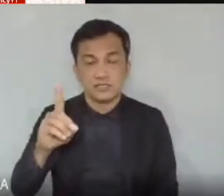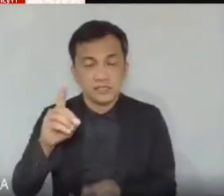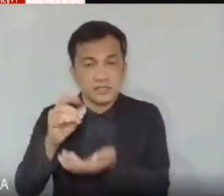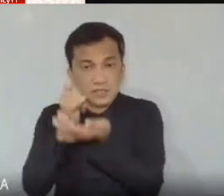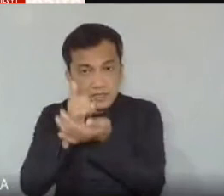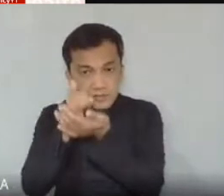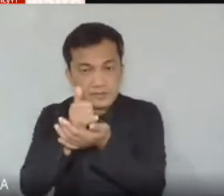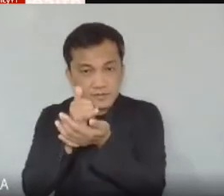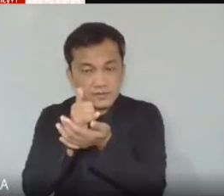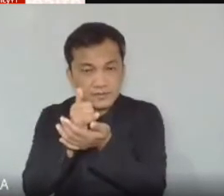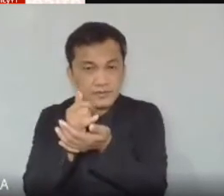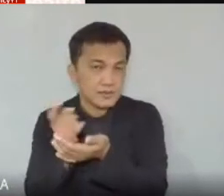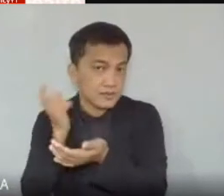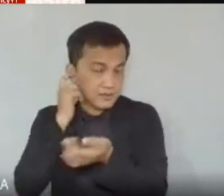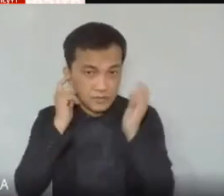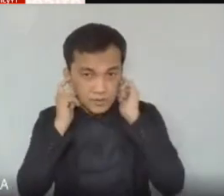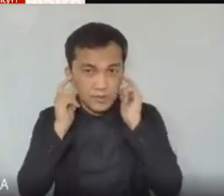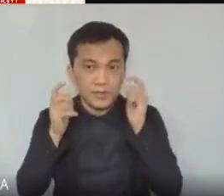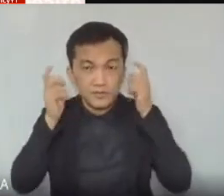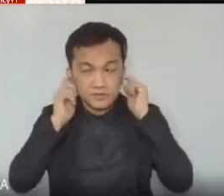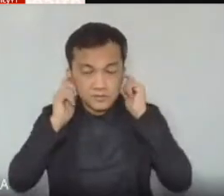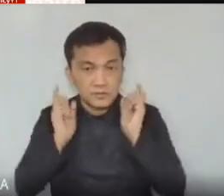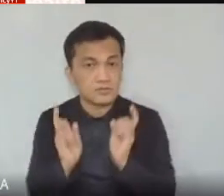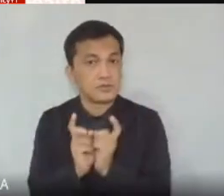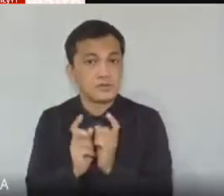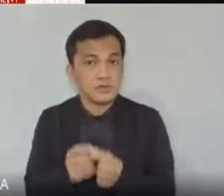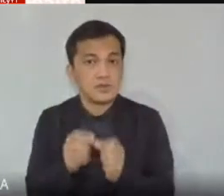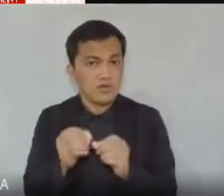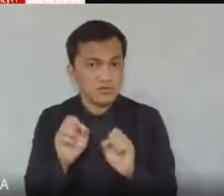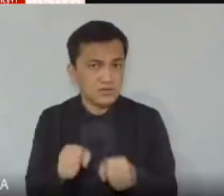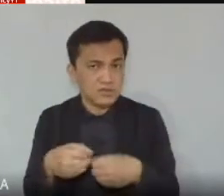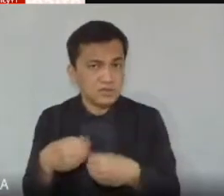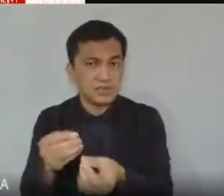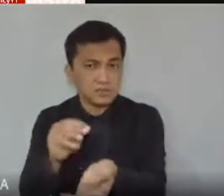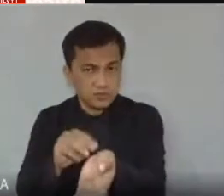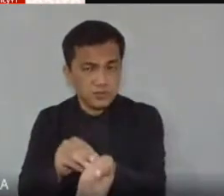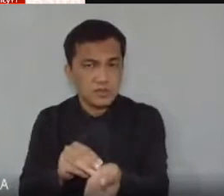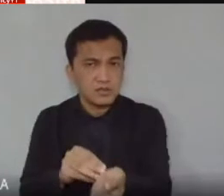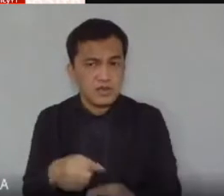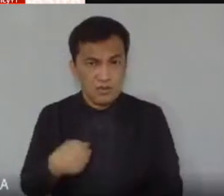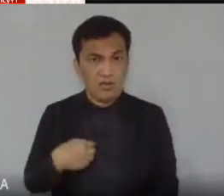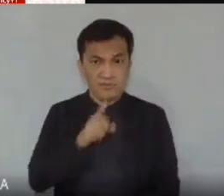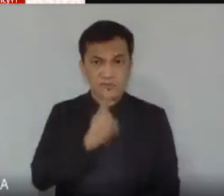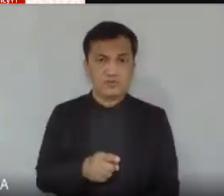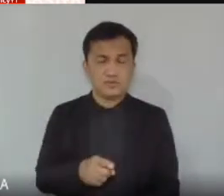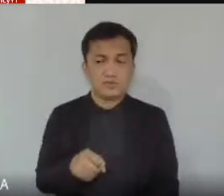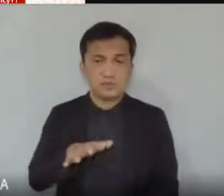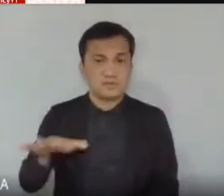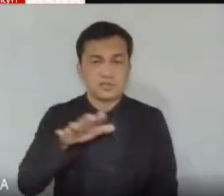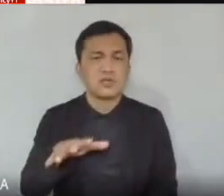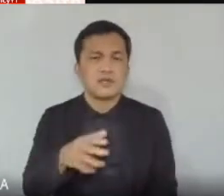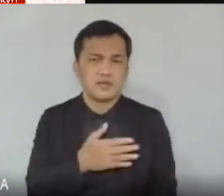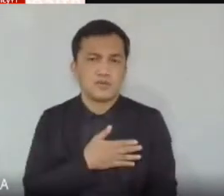to be trained on how to lalo na po sa kanila ang unang bagsak ng pasyente before they can even